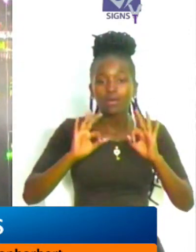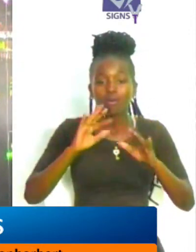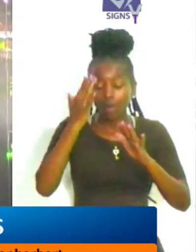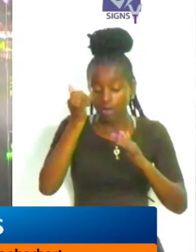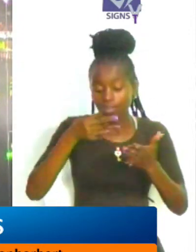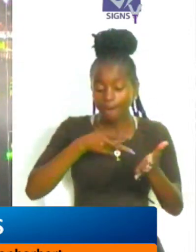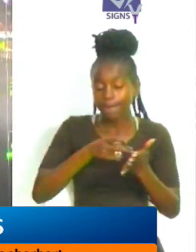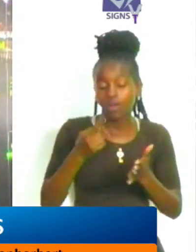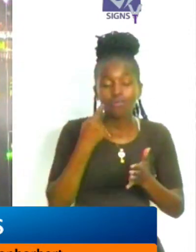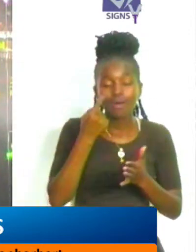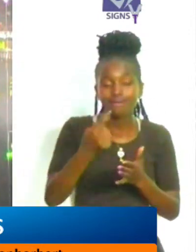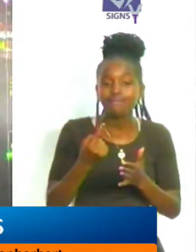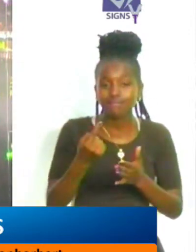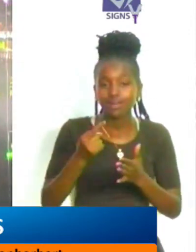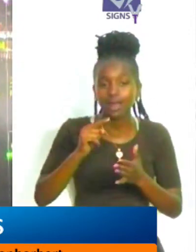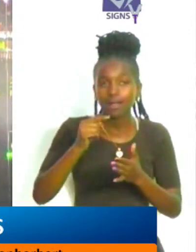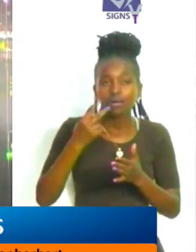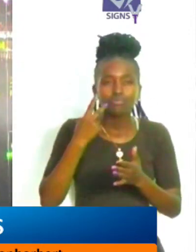shillings each.